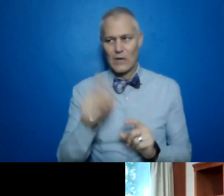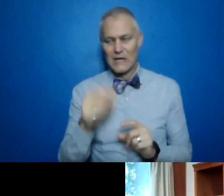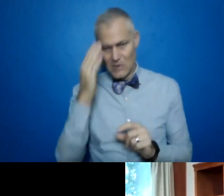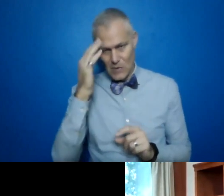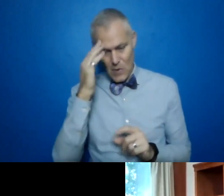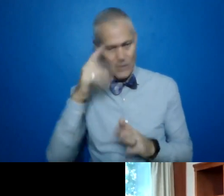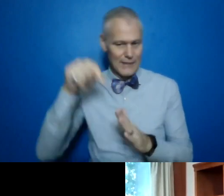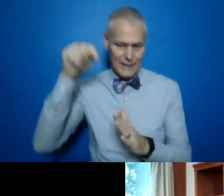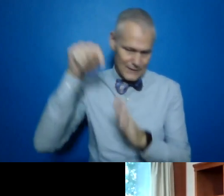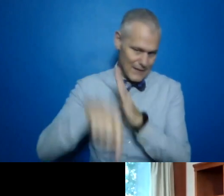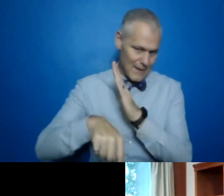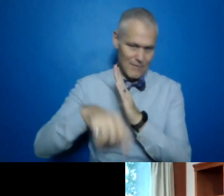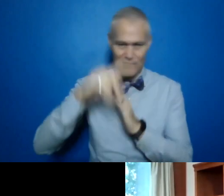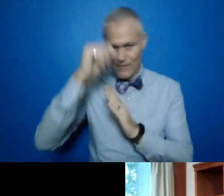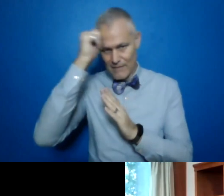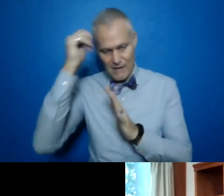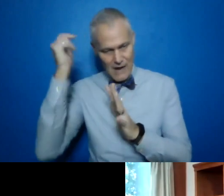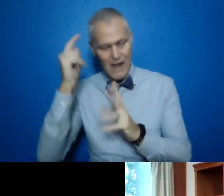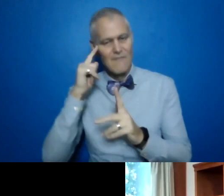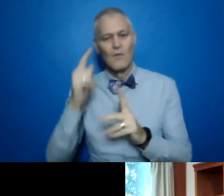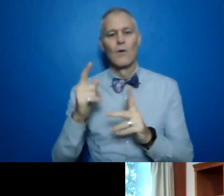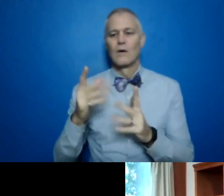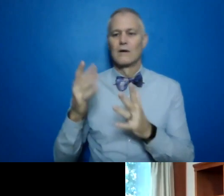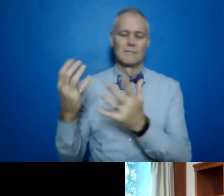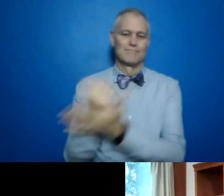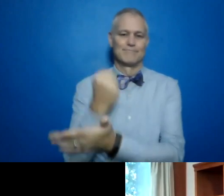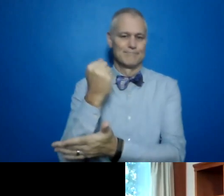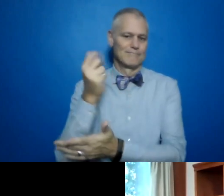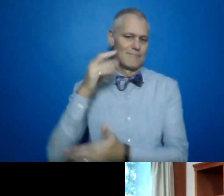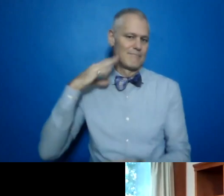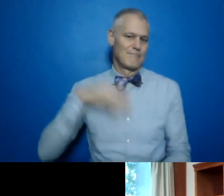depth of the theory in order to get the benefit of the process itself.